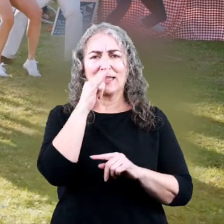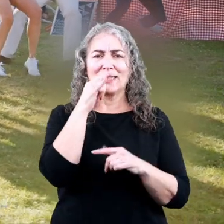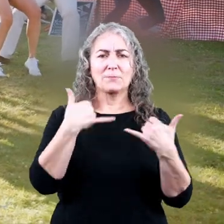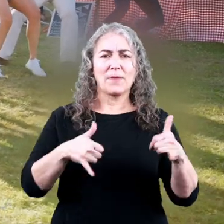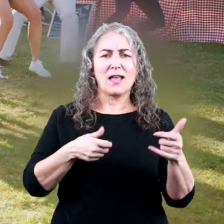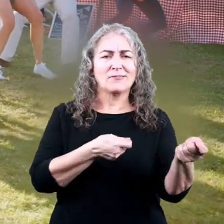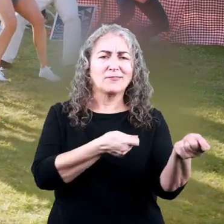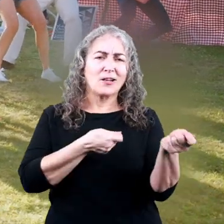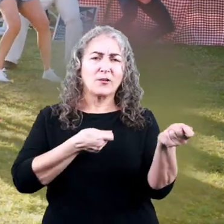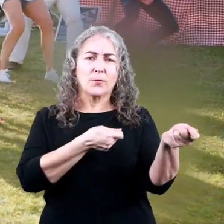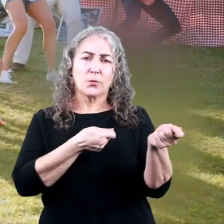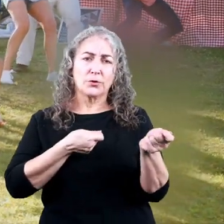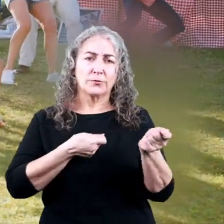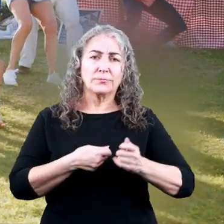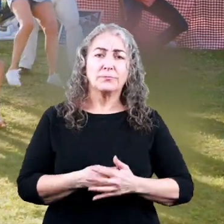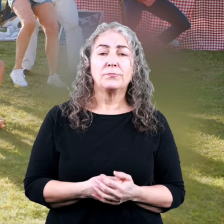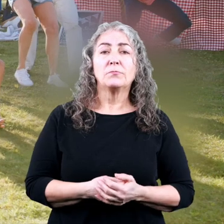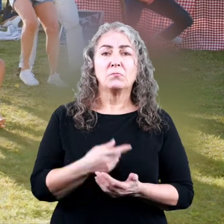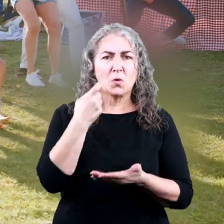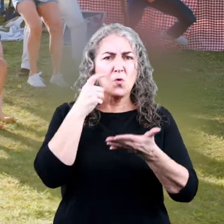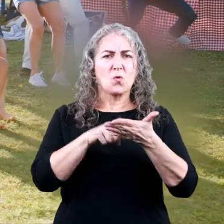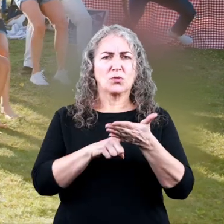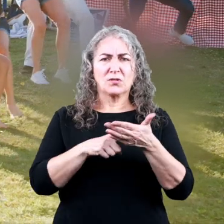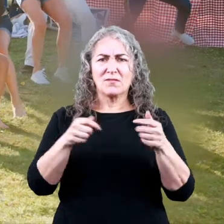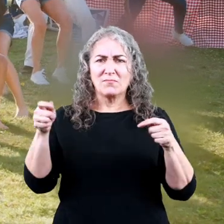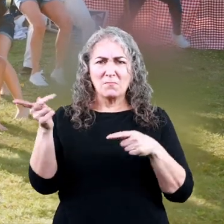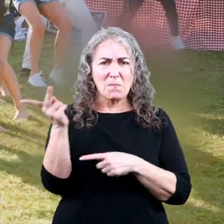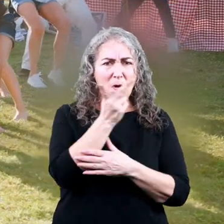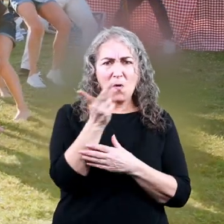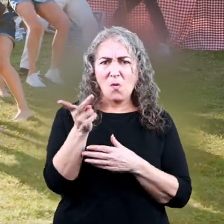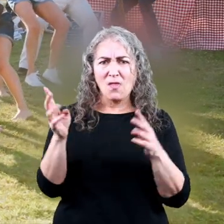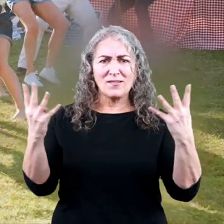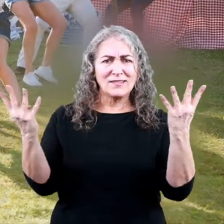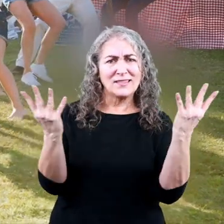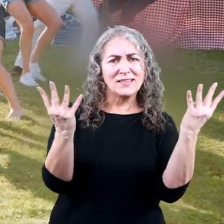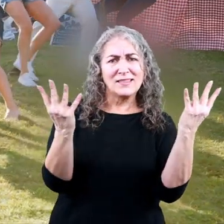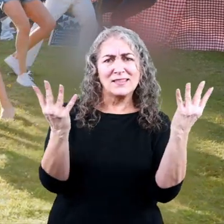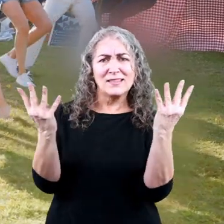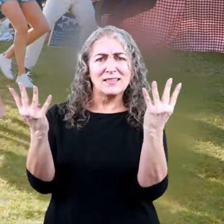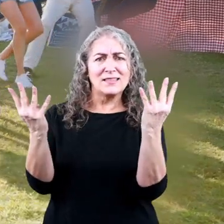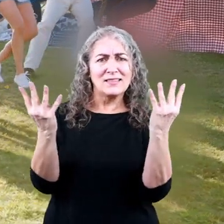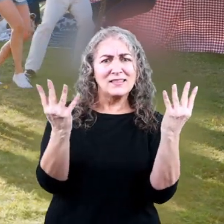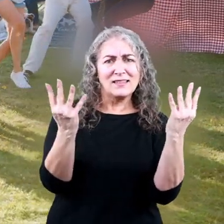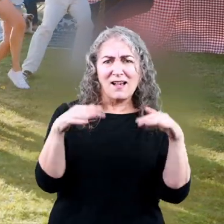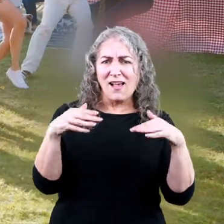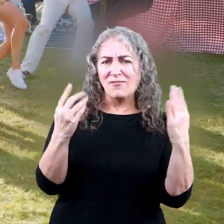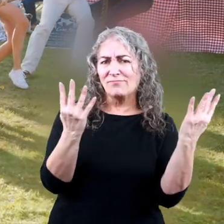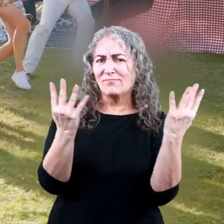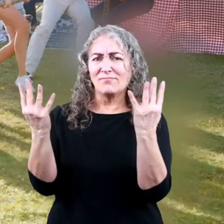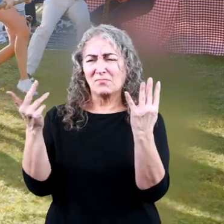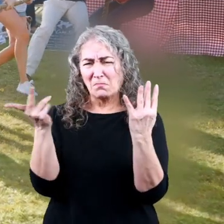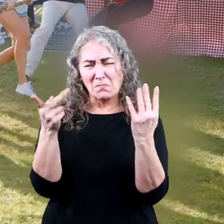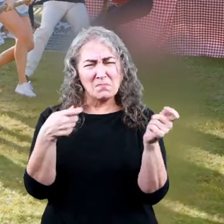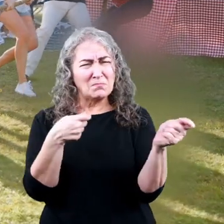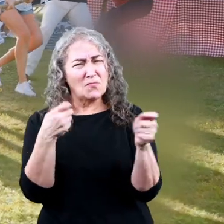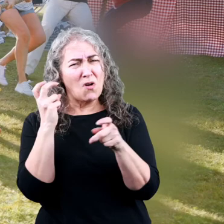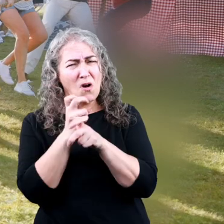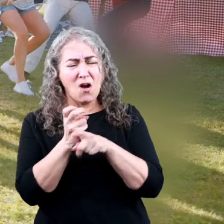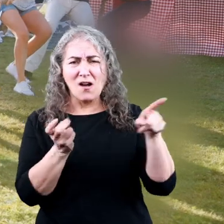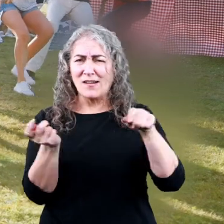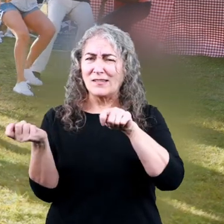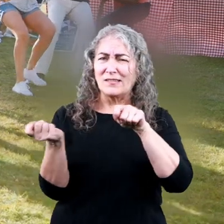these kids playing tug-of-war. Did you notice how neither side is moving even though all the kids are pulling